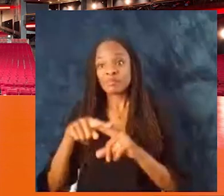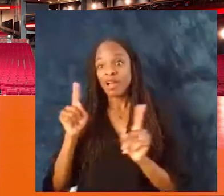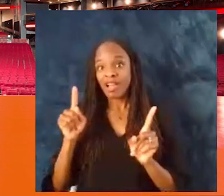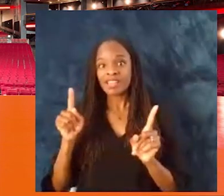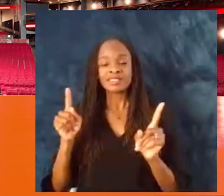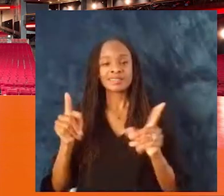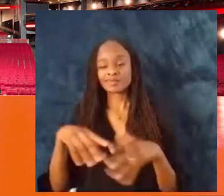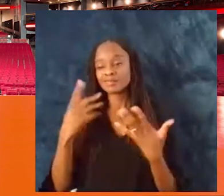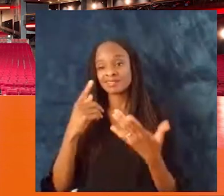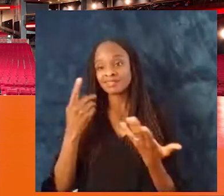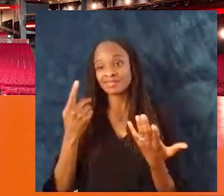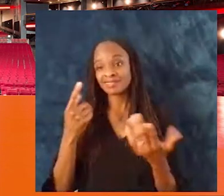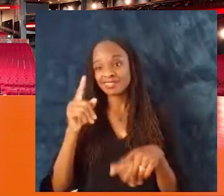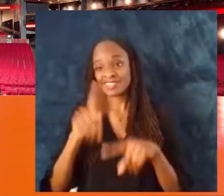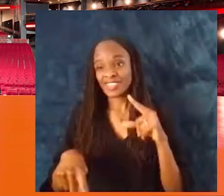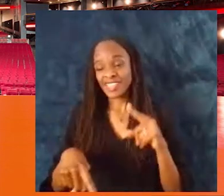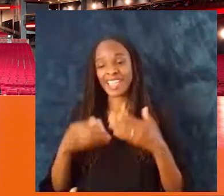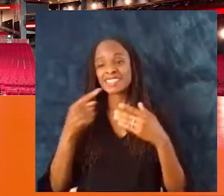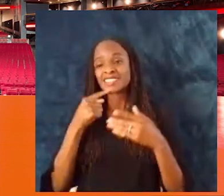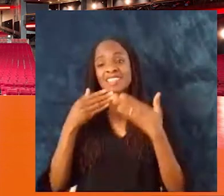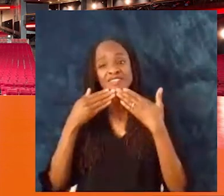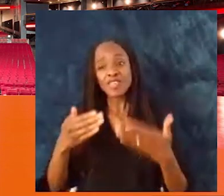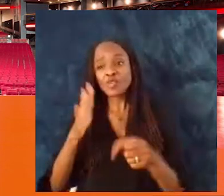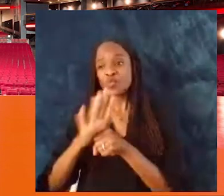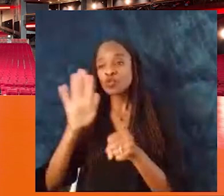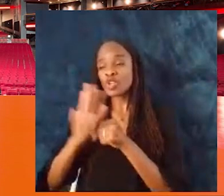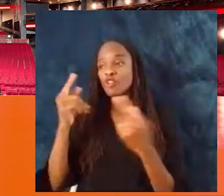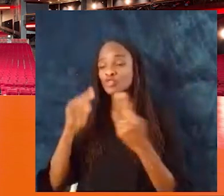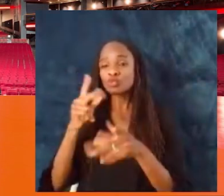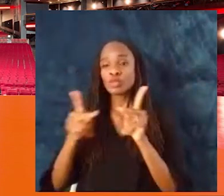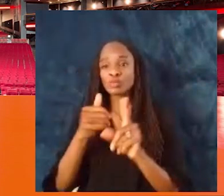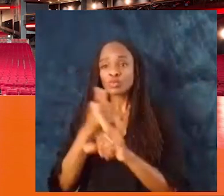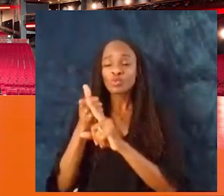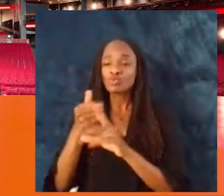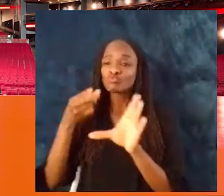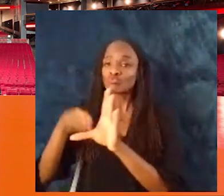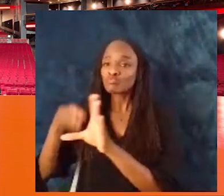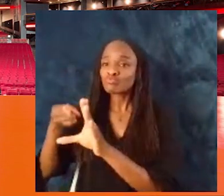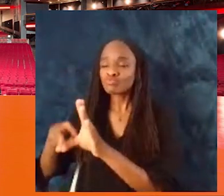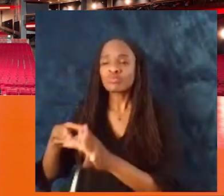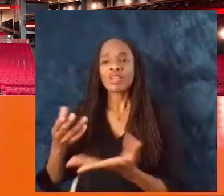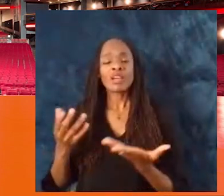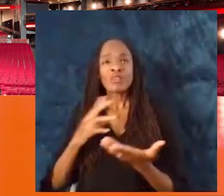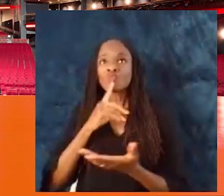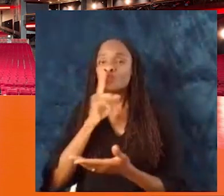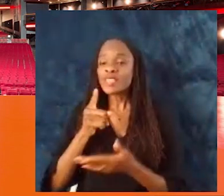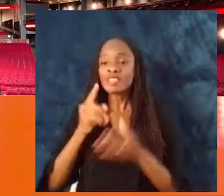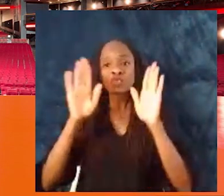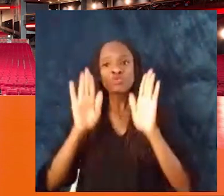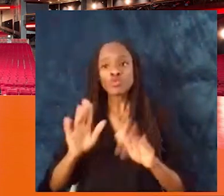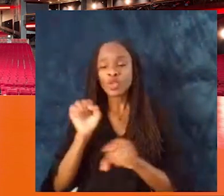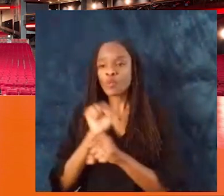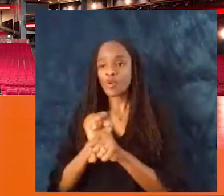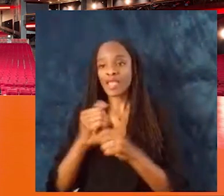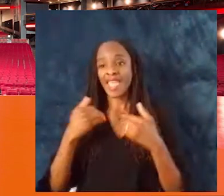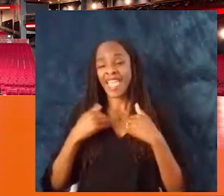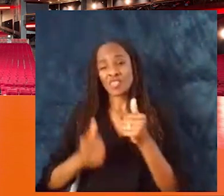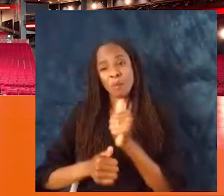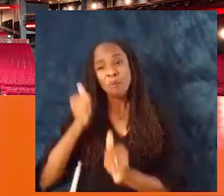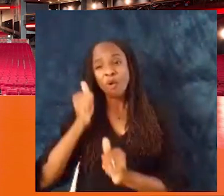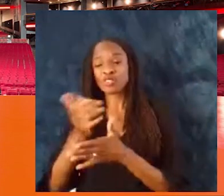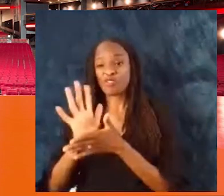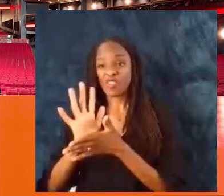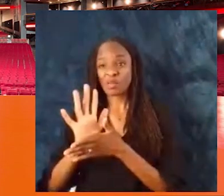Film Challenge participants enough. You guys have done incredible work. We had the most films we ever had in a